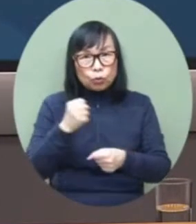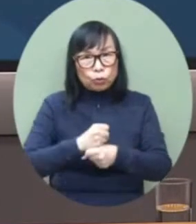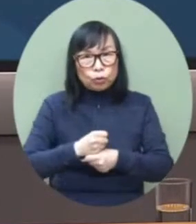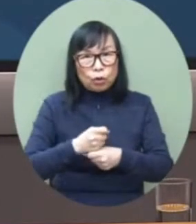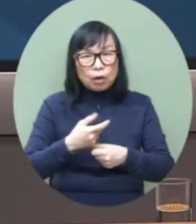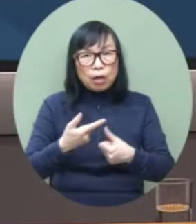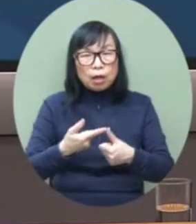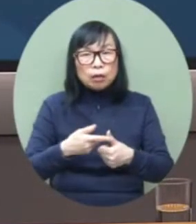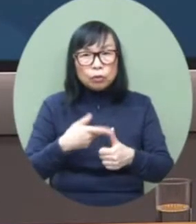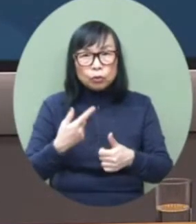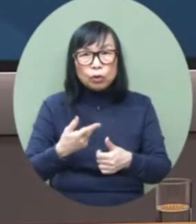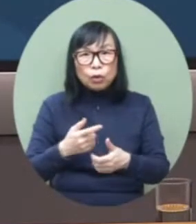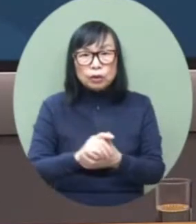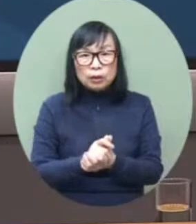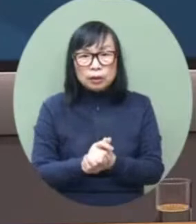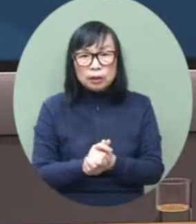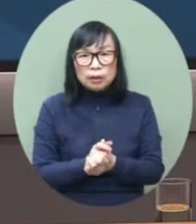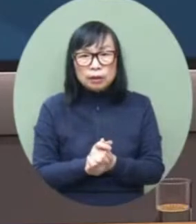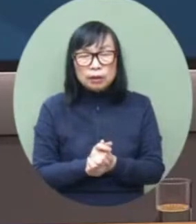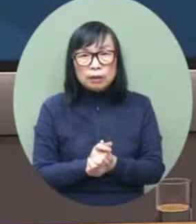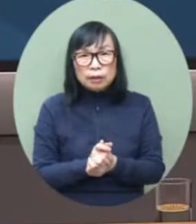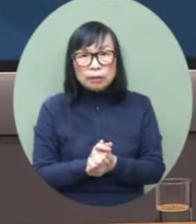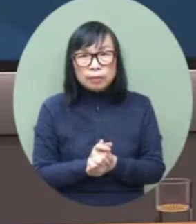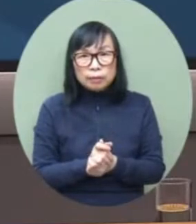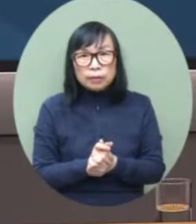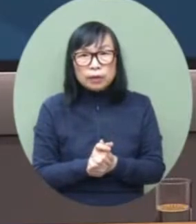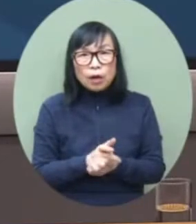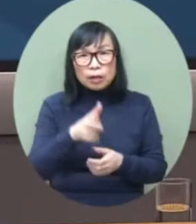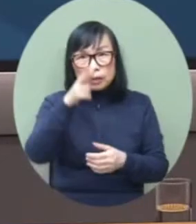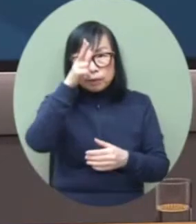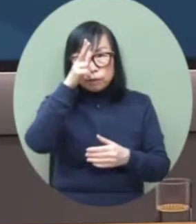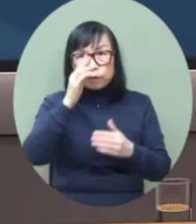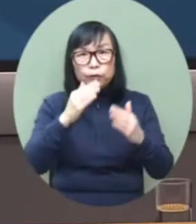quarantine. So the first step is to